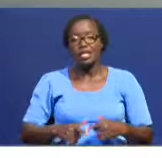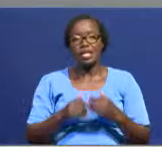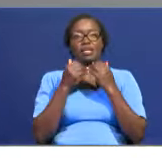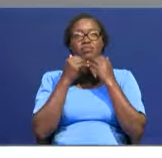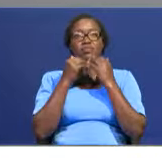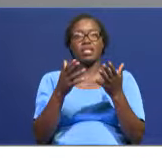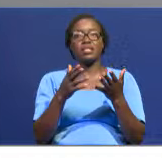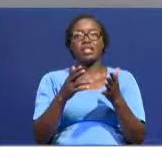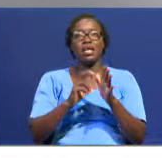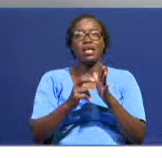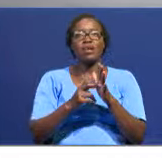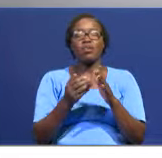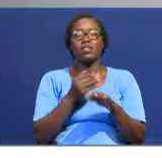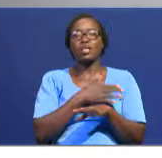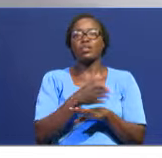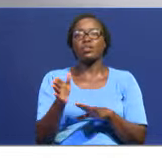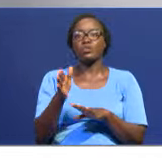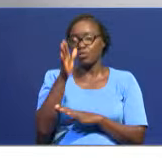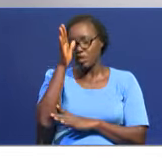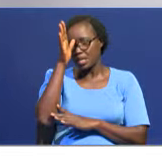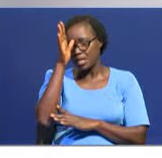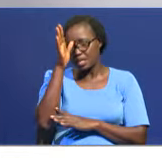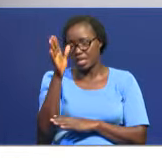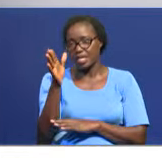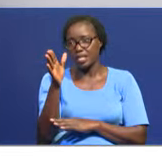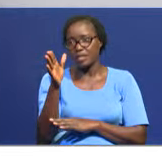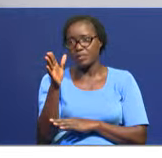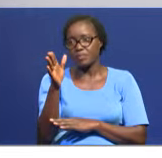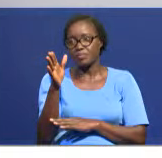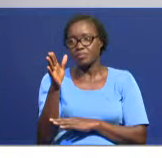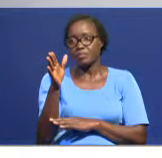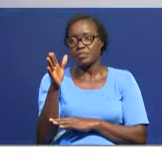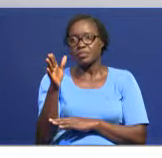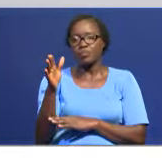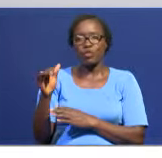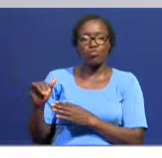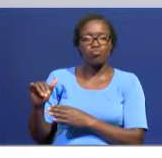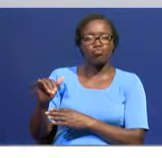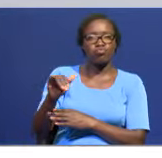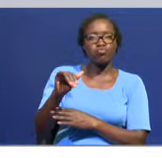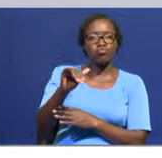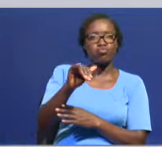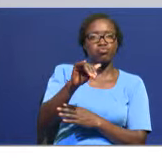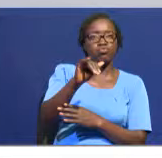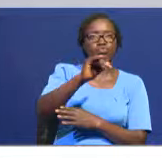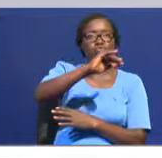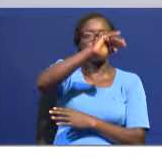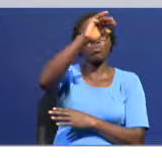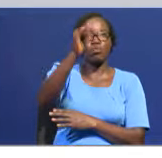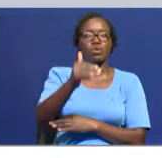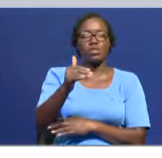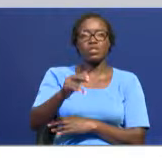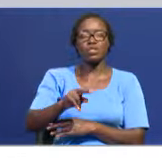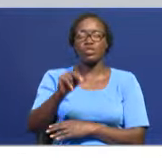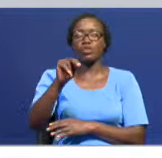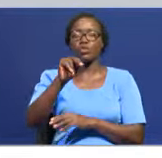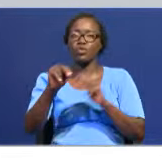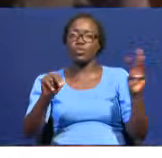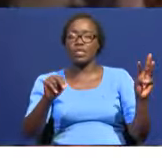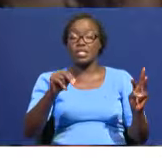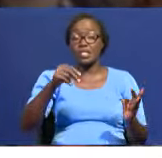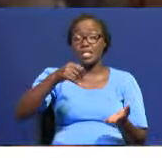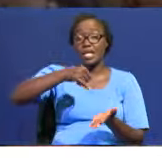lost with the aircraft on Sunday as it navigated fog-covered mountains in northwest